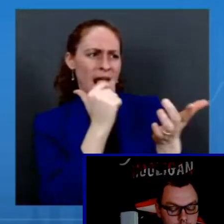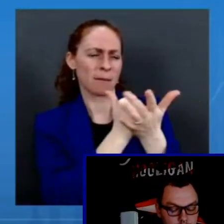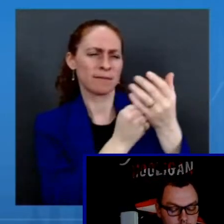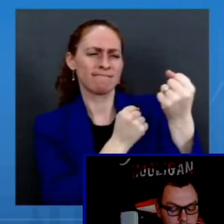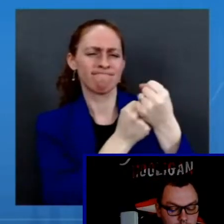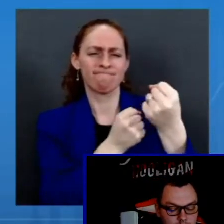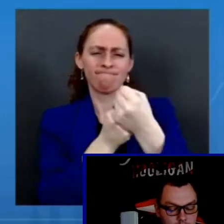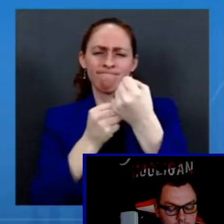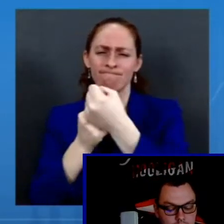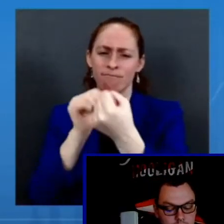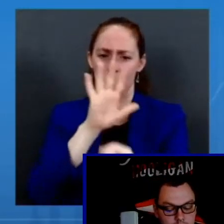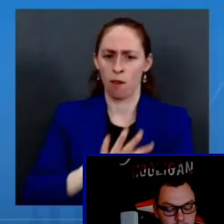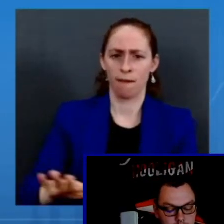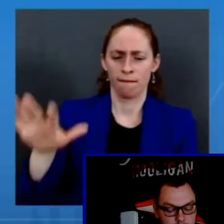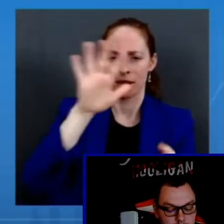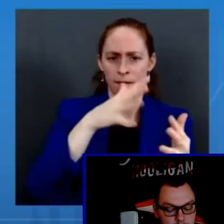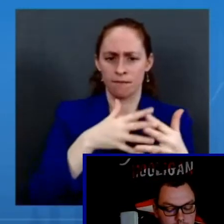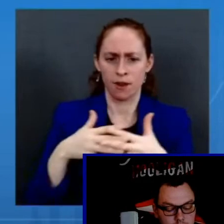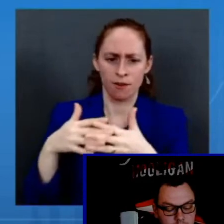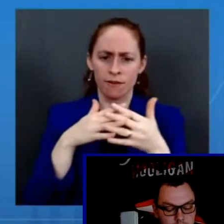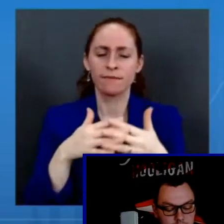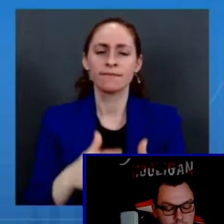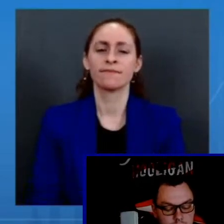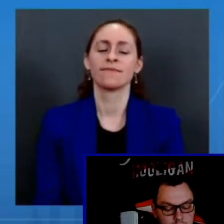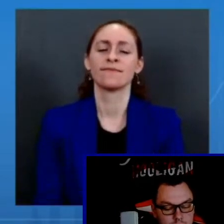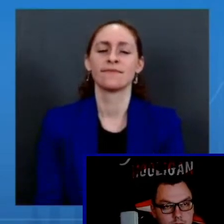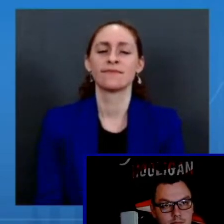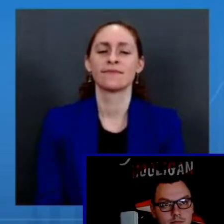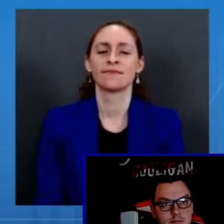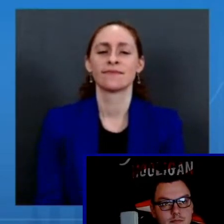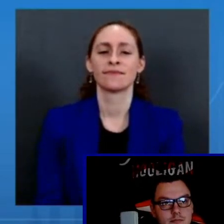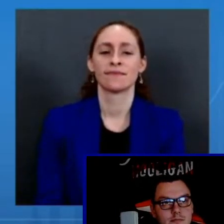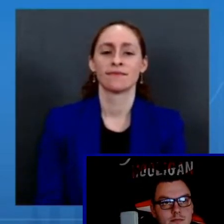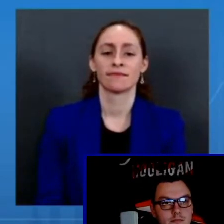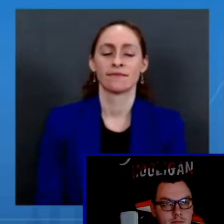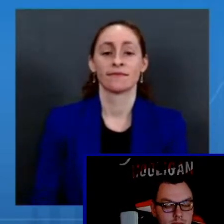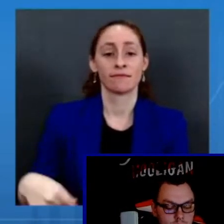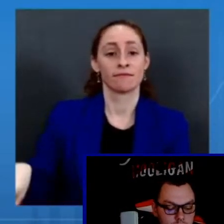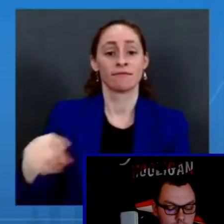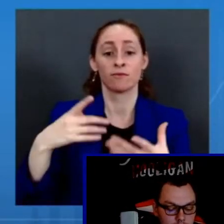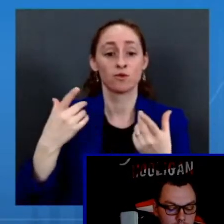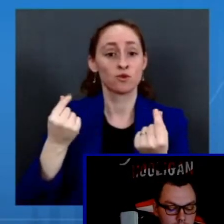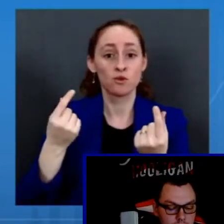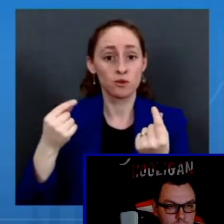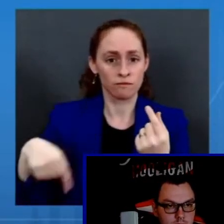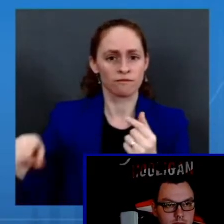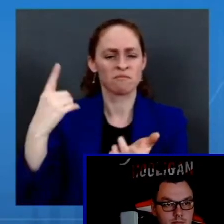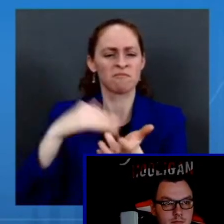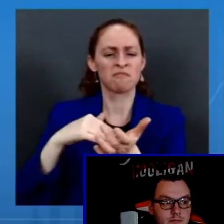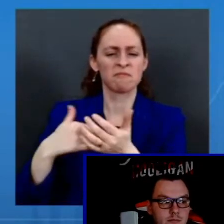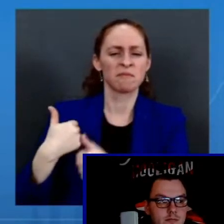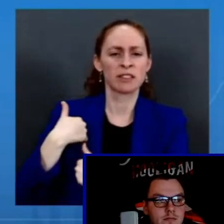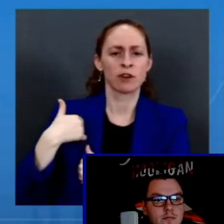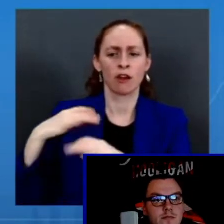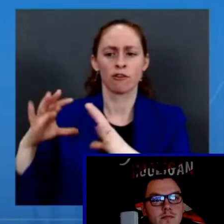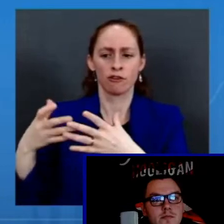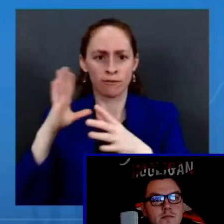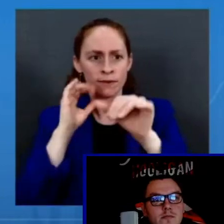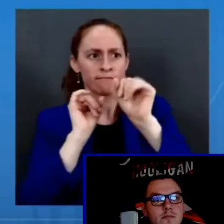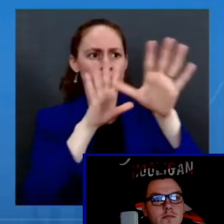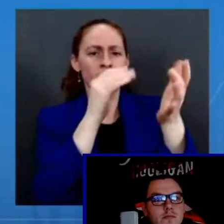deployed, hundreds of ambulances, and help for hospitals to ensure adequate supplies, equipment, and